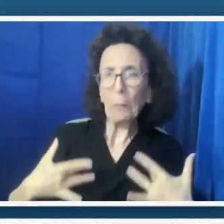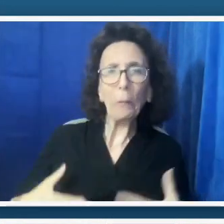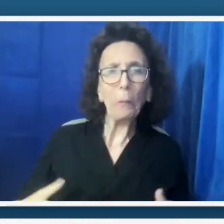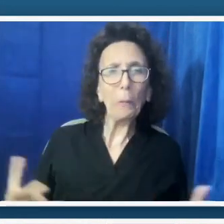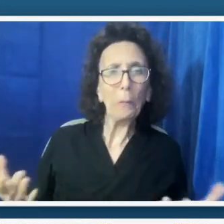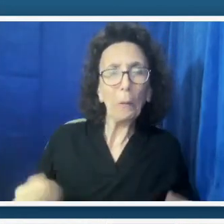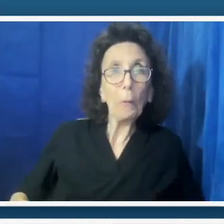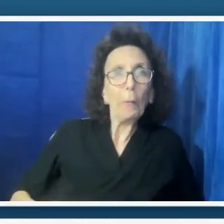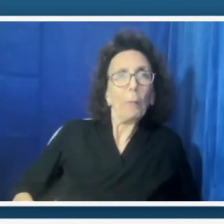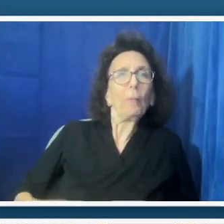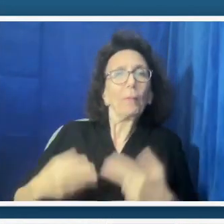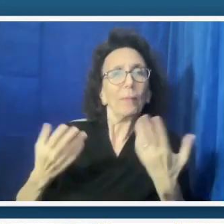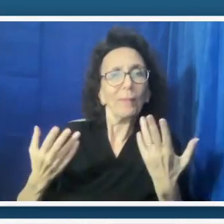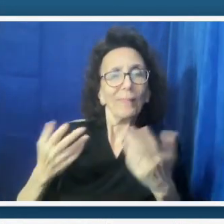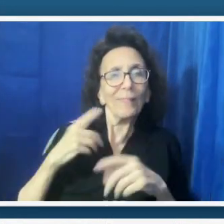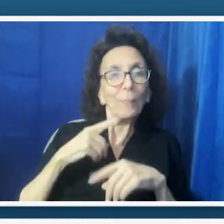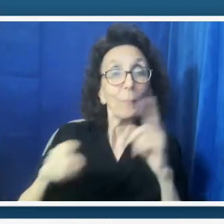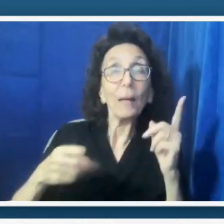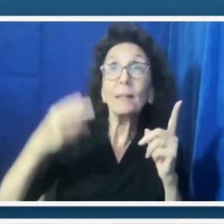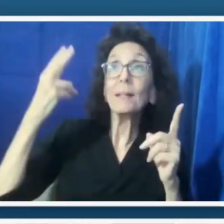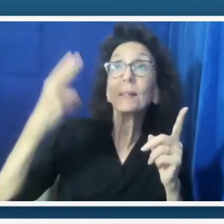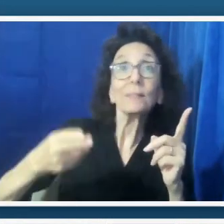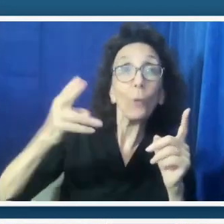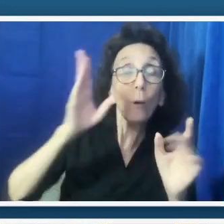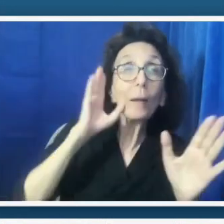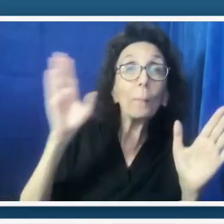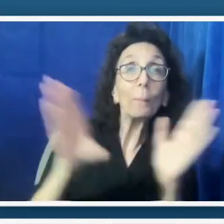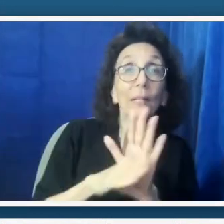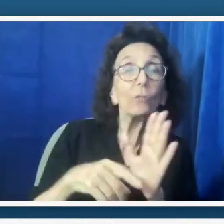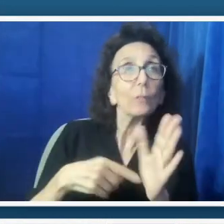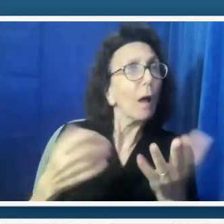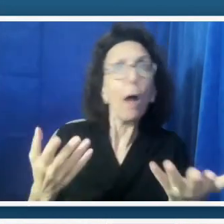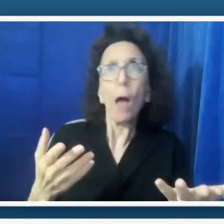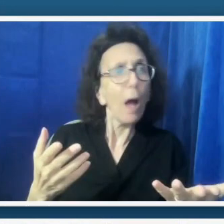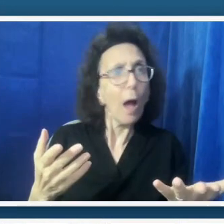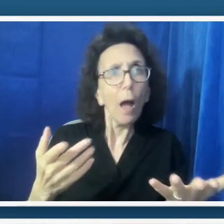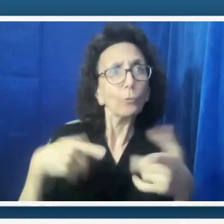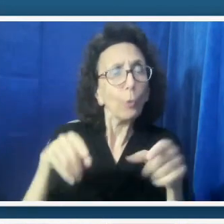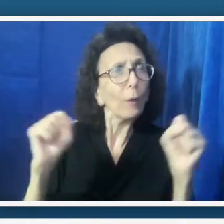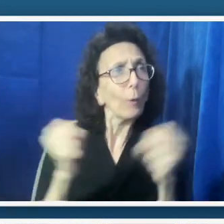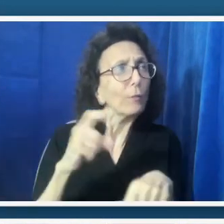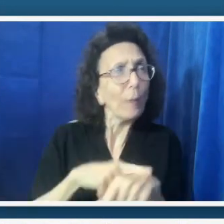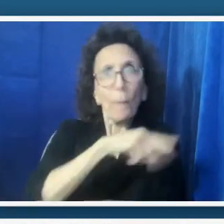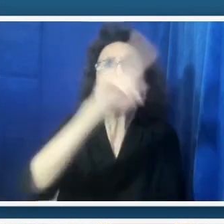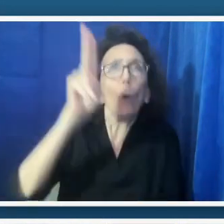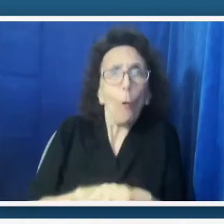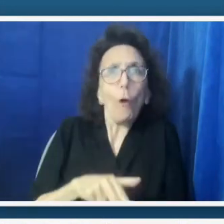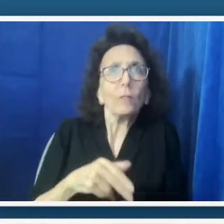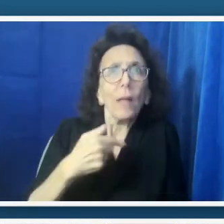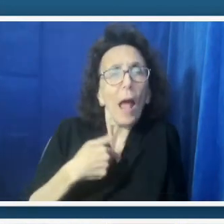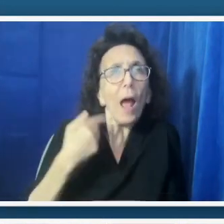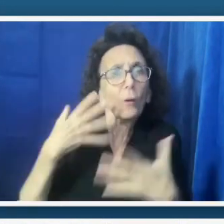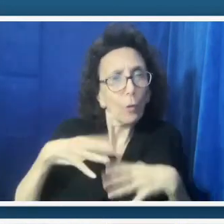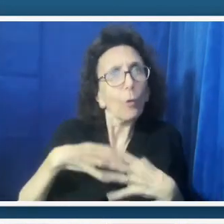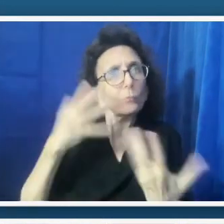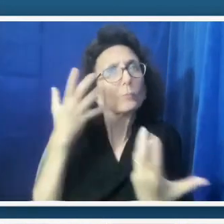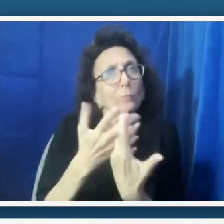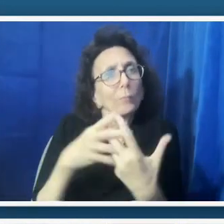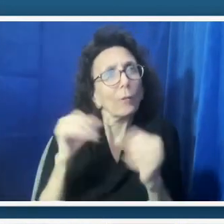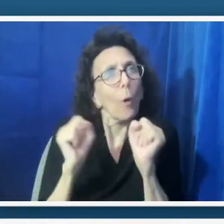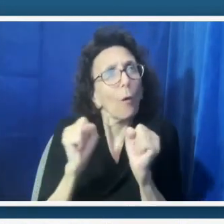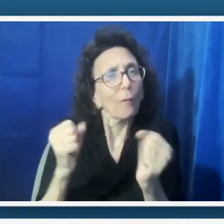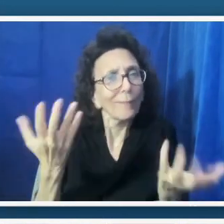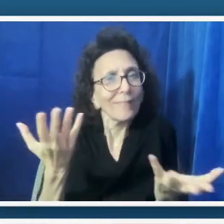loincloths, when historic photographs show their practice was, of course, to wear clothing appropriate for winter weather. So it's